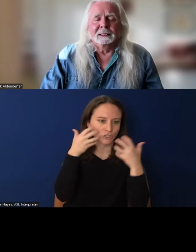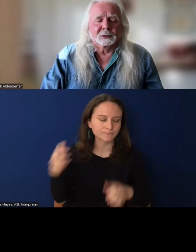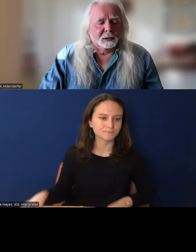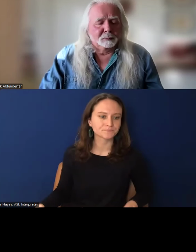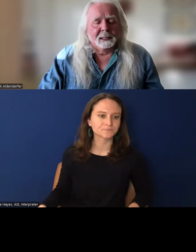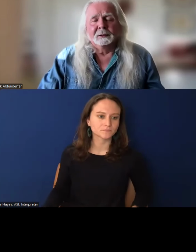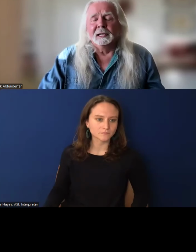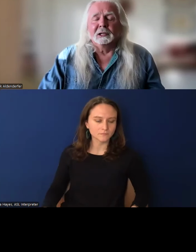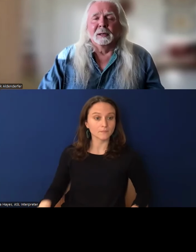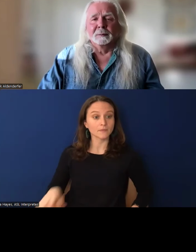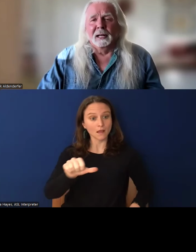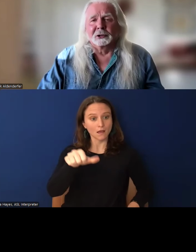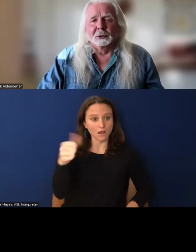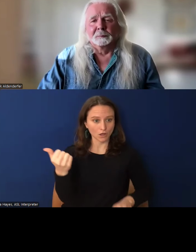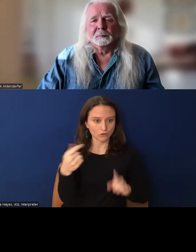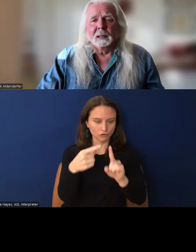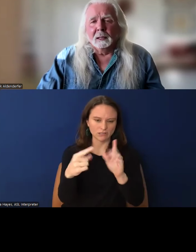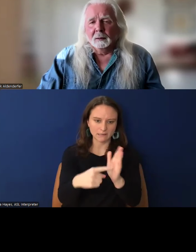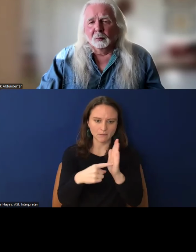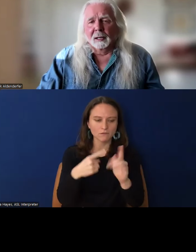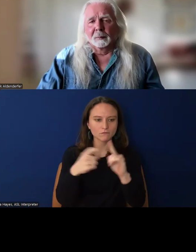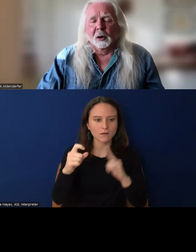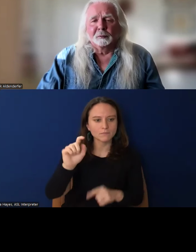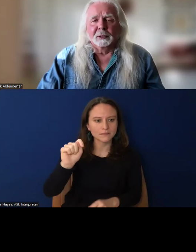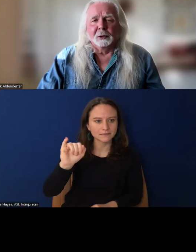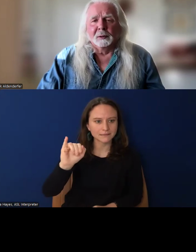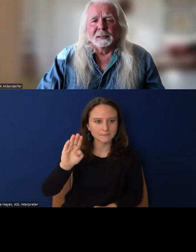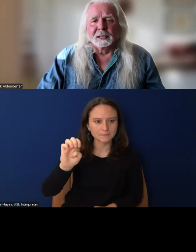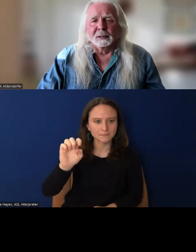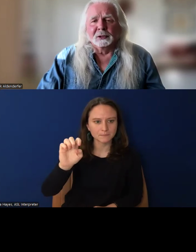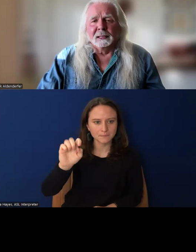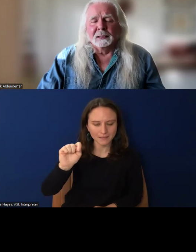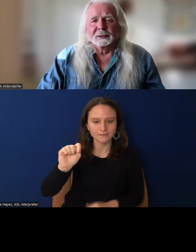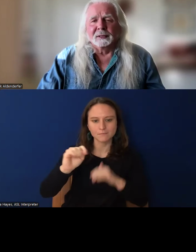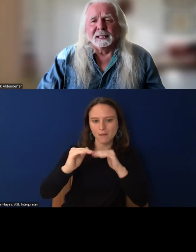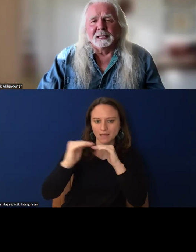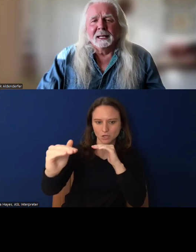evening, and that's going to be the Tibetan Plateau. What I'm offering you in this image